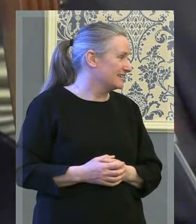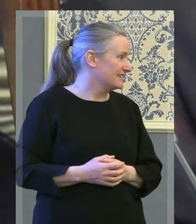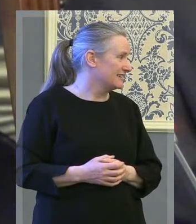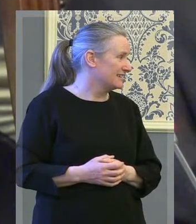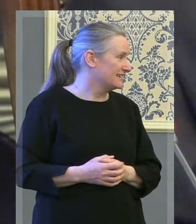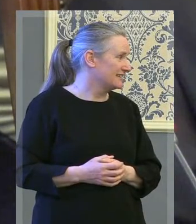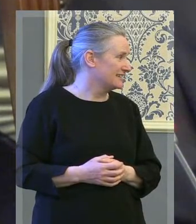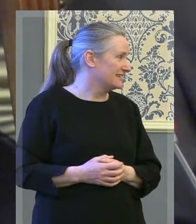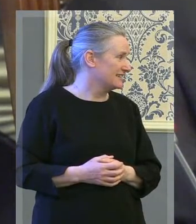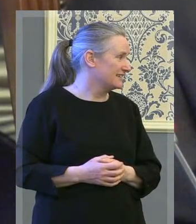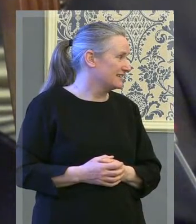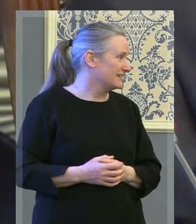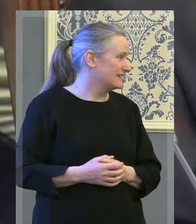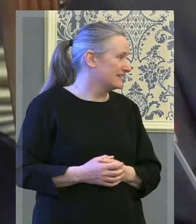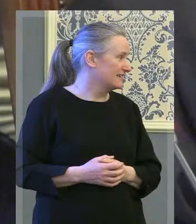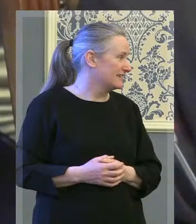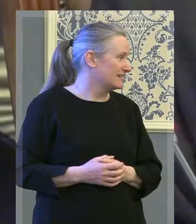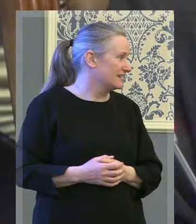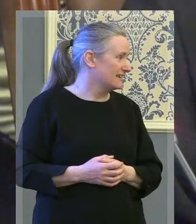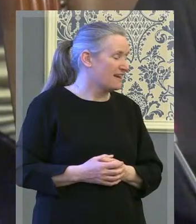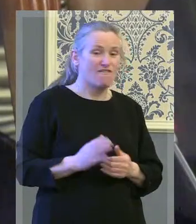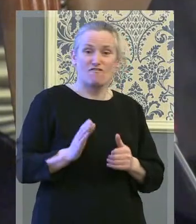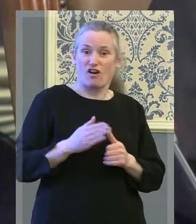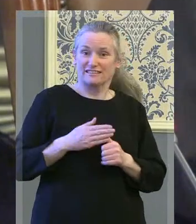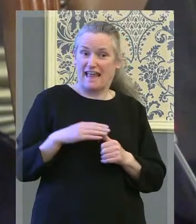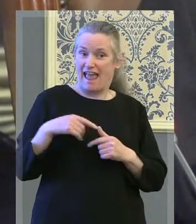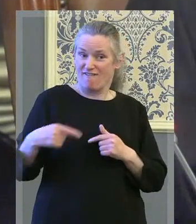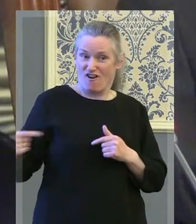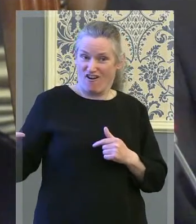And my first ever